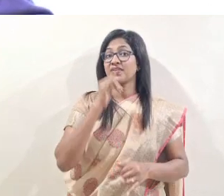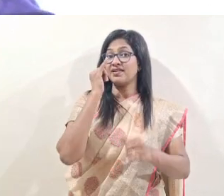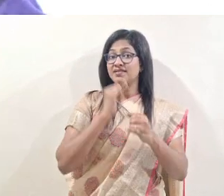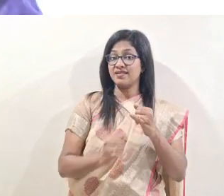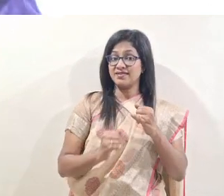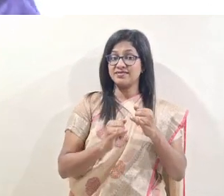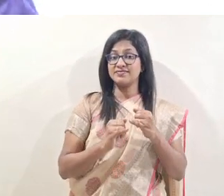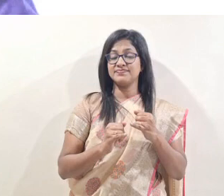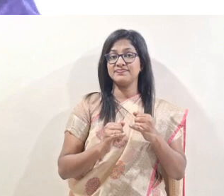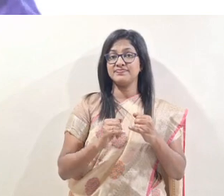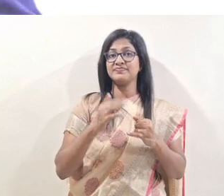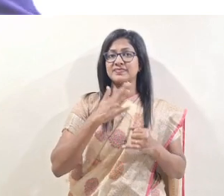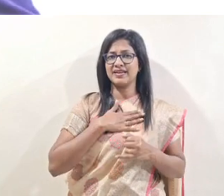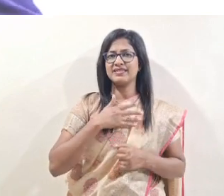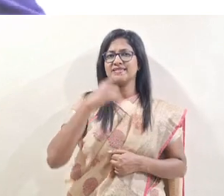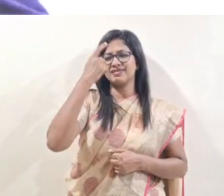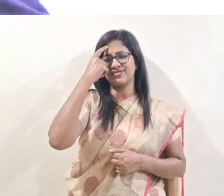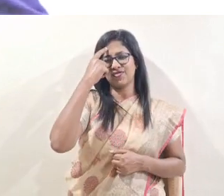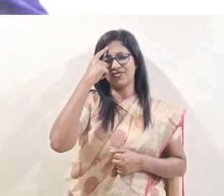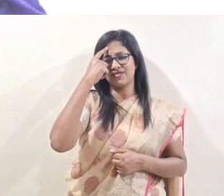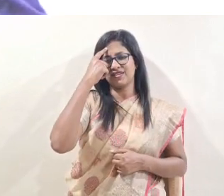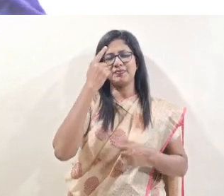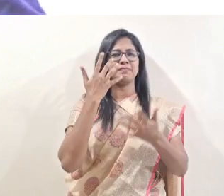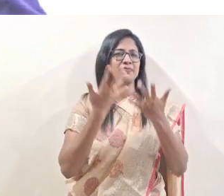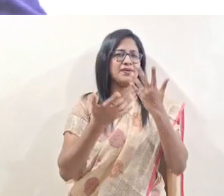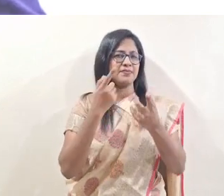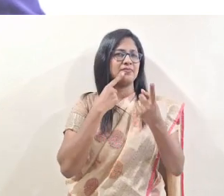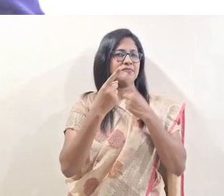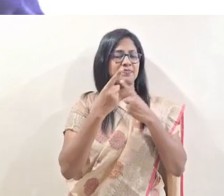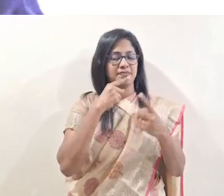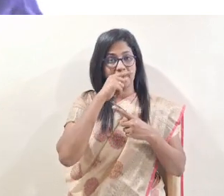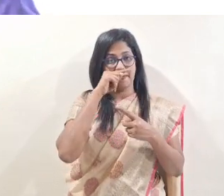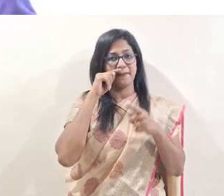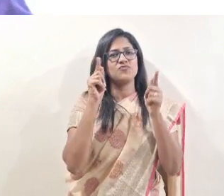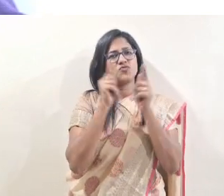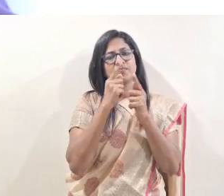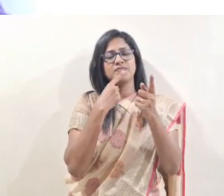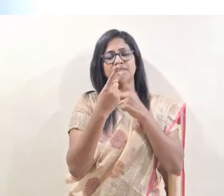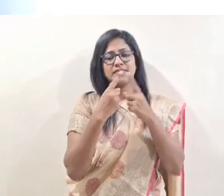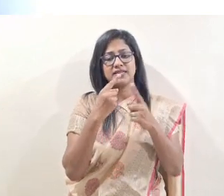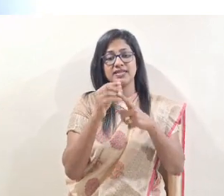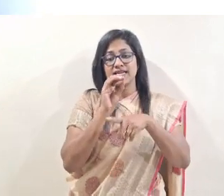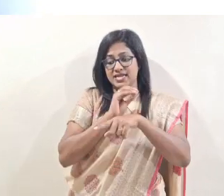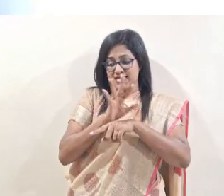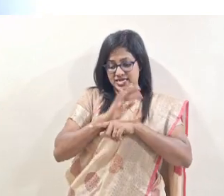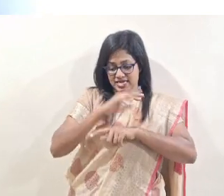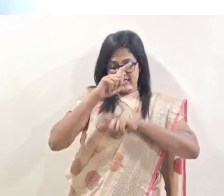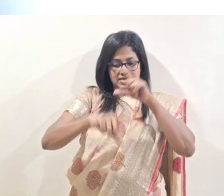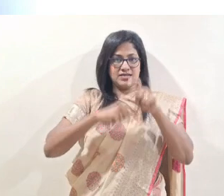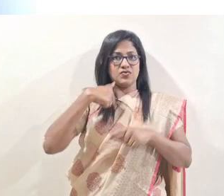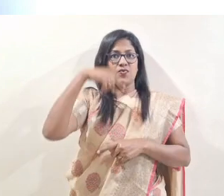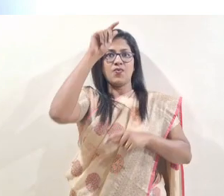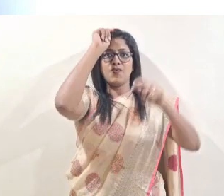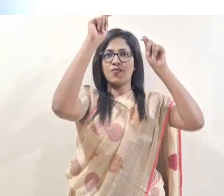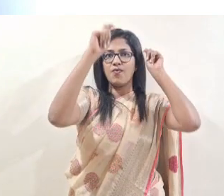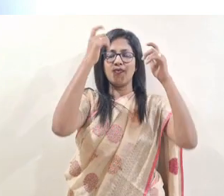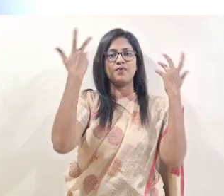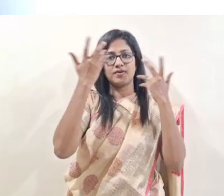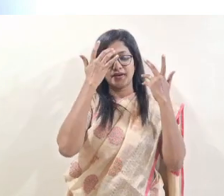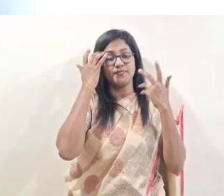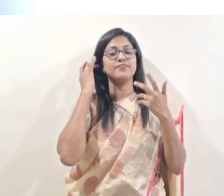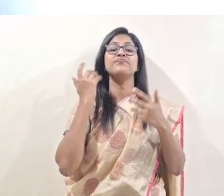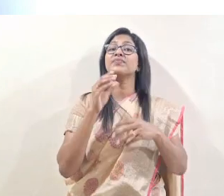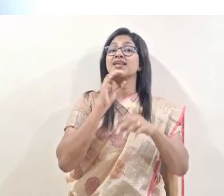Last, I thought I'd talk a bit about the role of consultants. Now, what